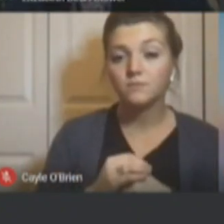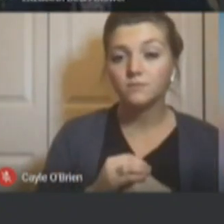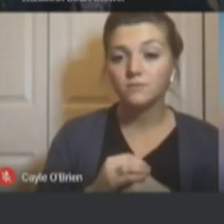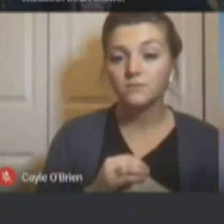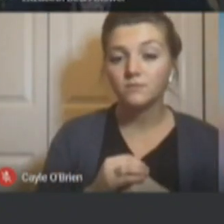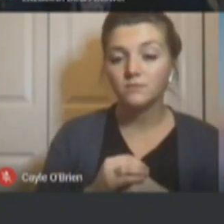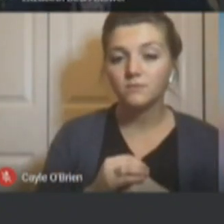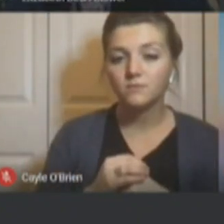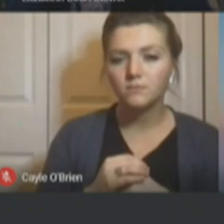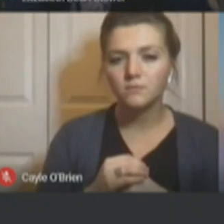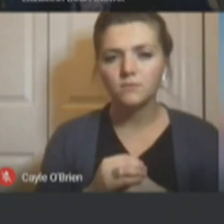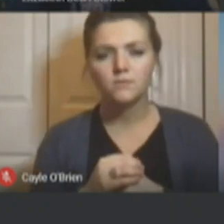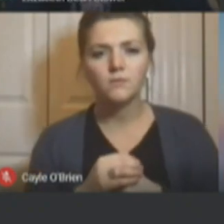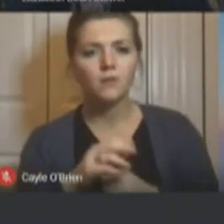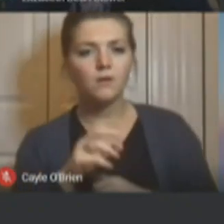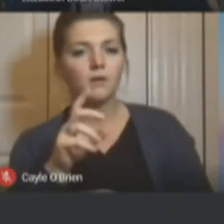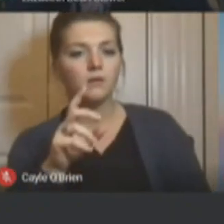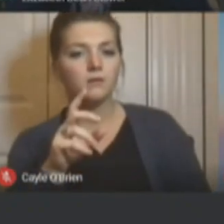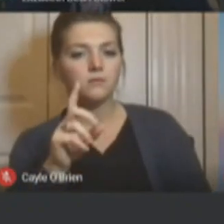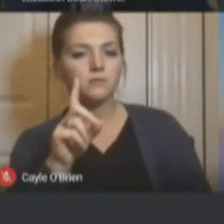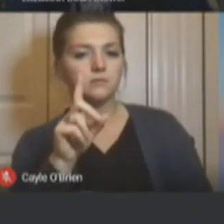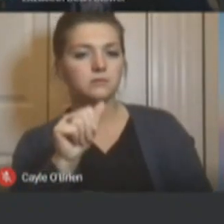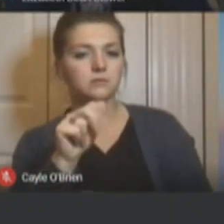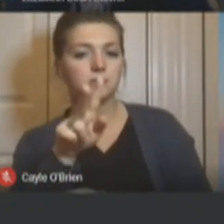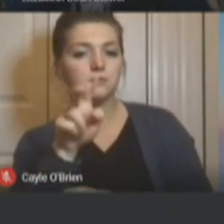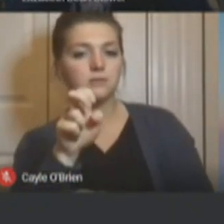Yes, hi, this is Dave Vieira.